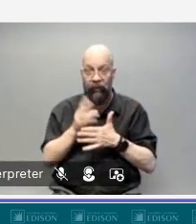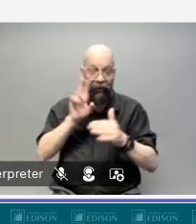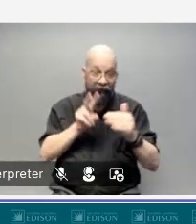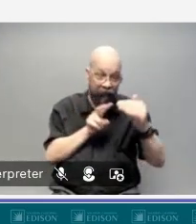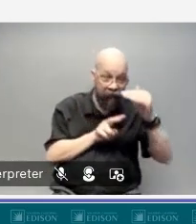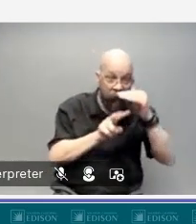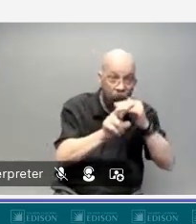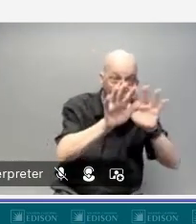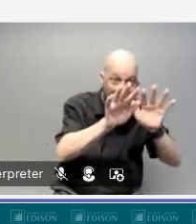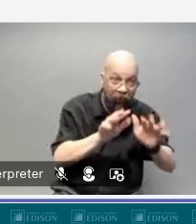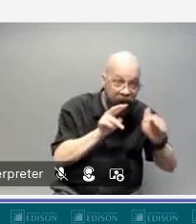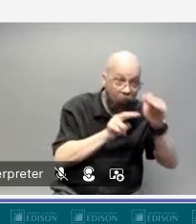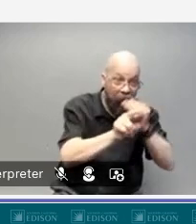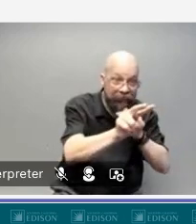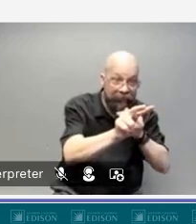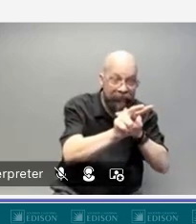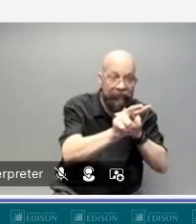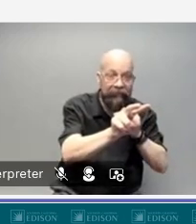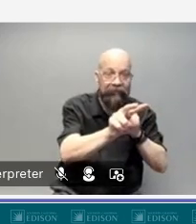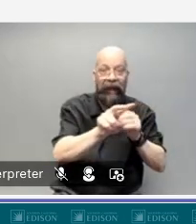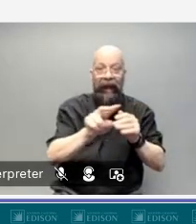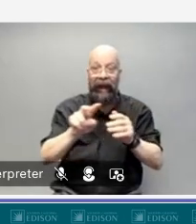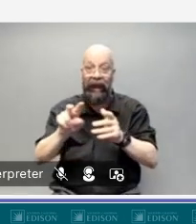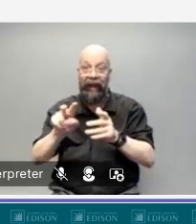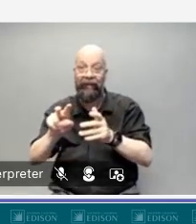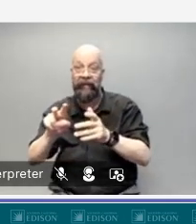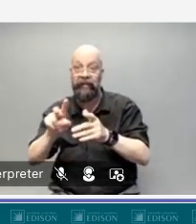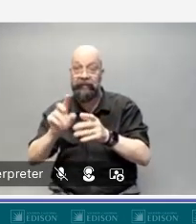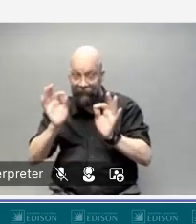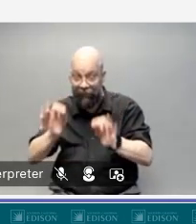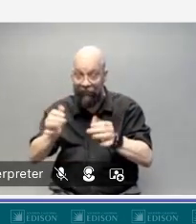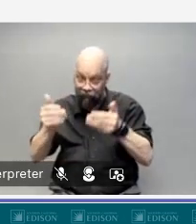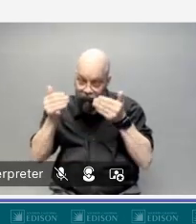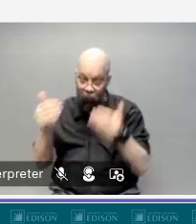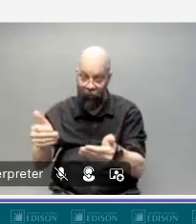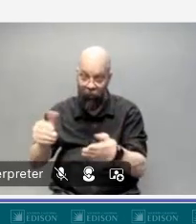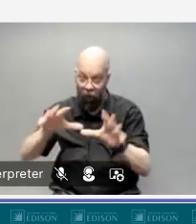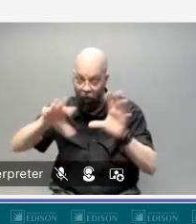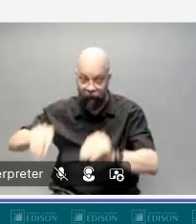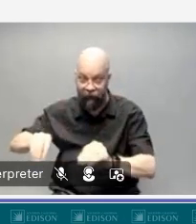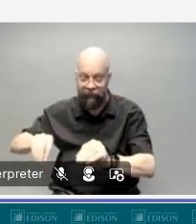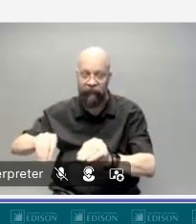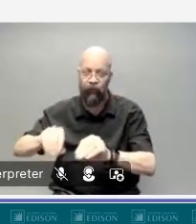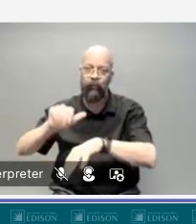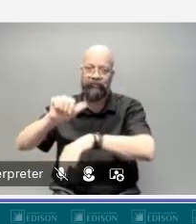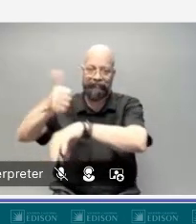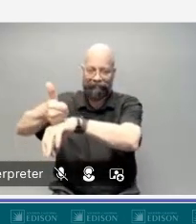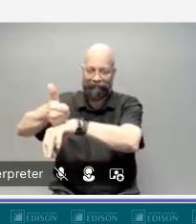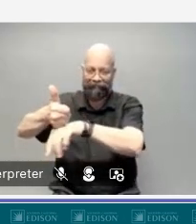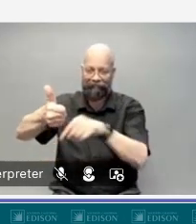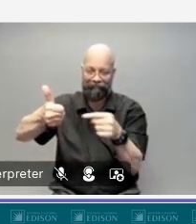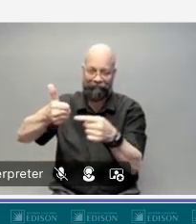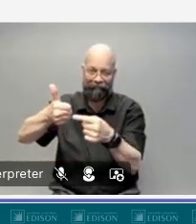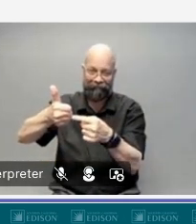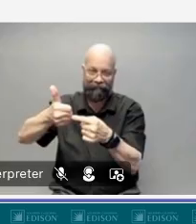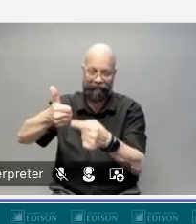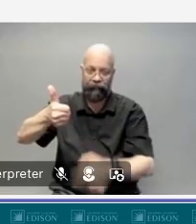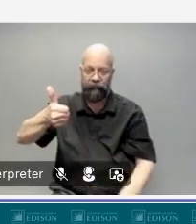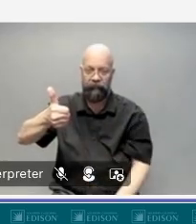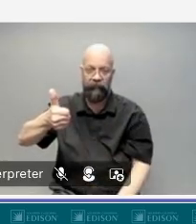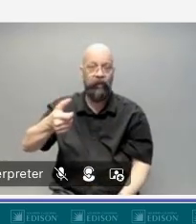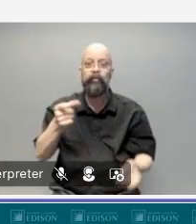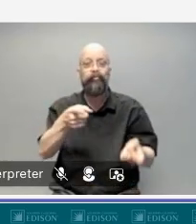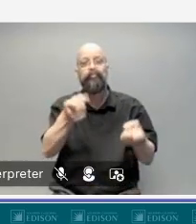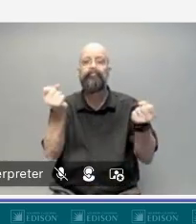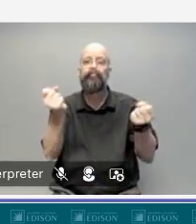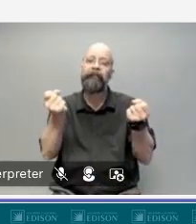forecast, and to actually turn the power off, we're using these weather stations. They're really, and so you might be, if you're driving around, you see one of